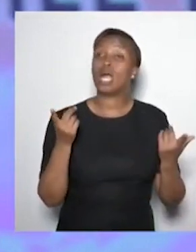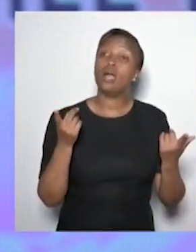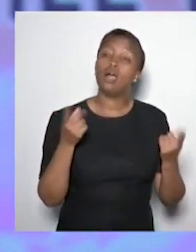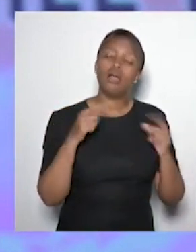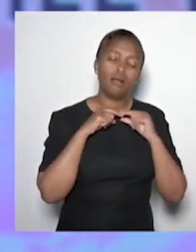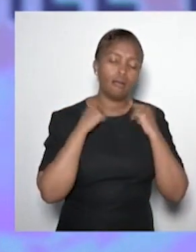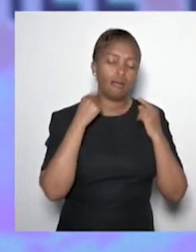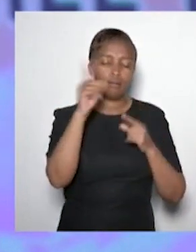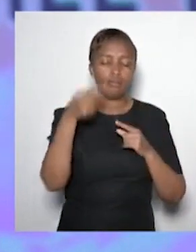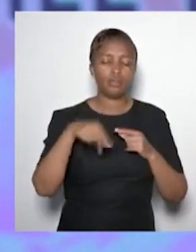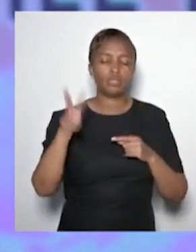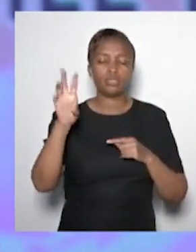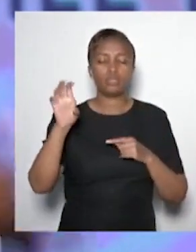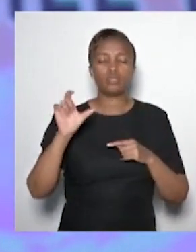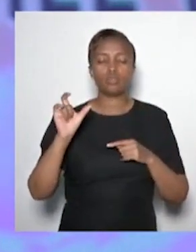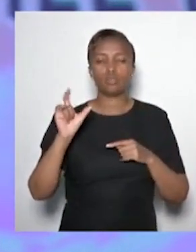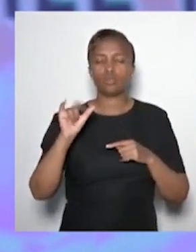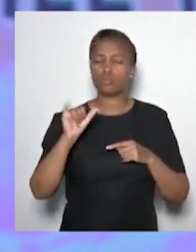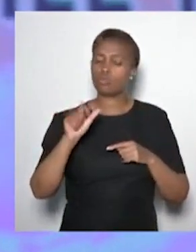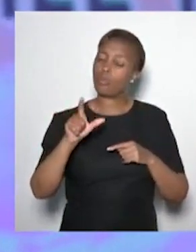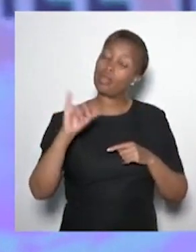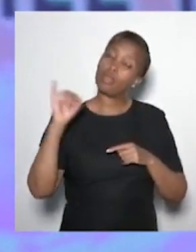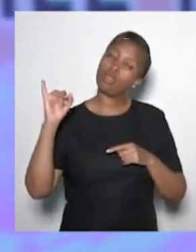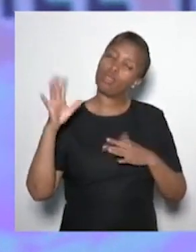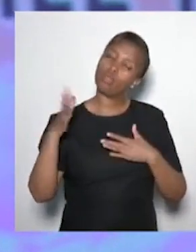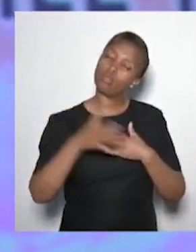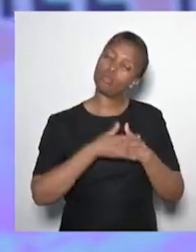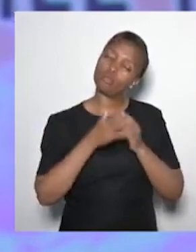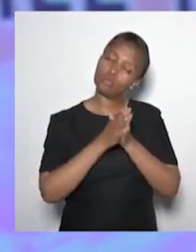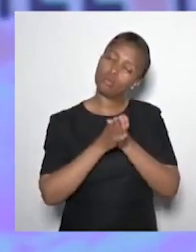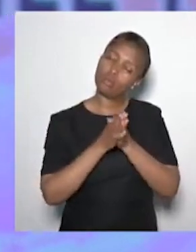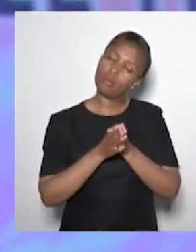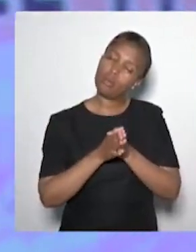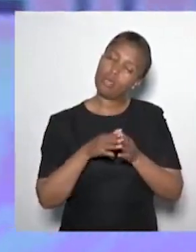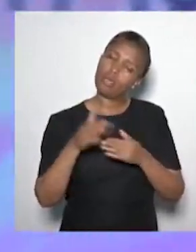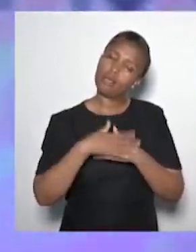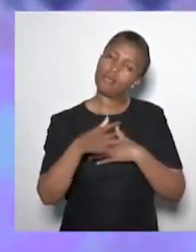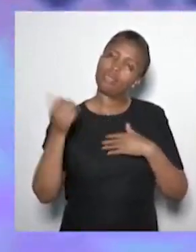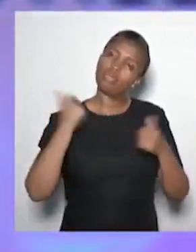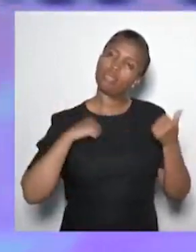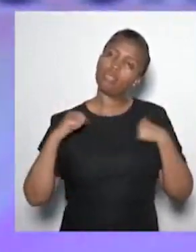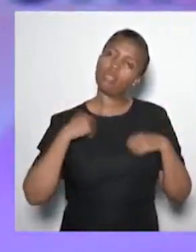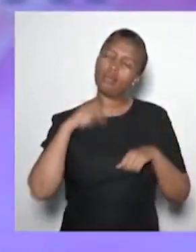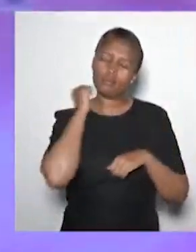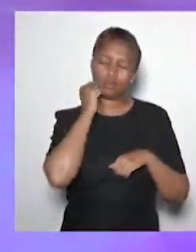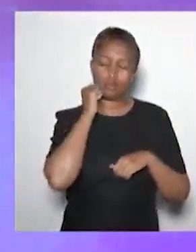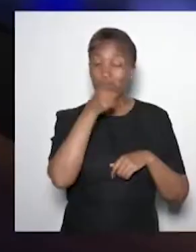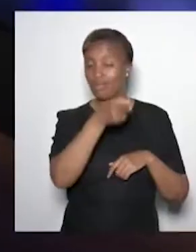Murutizwele, you'll come and close for us in prayer after the skit. And I want to thank you. A skit for the other day.